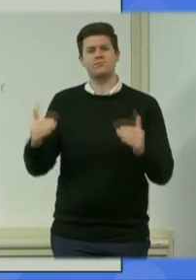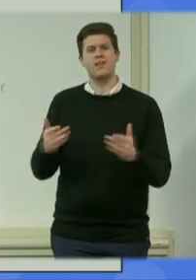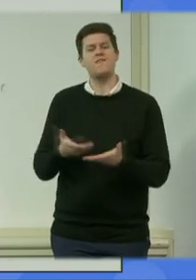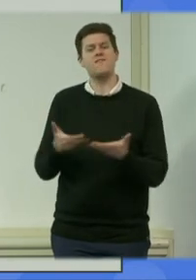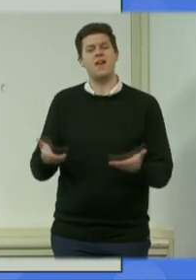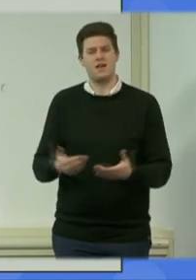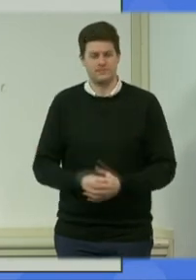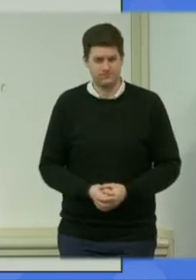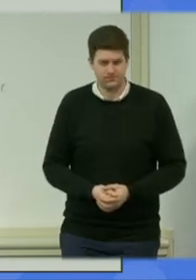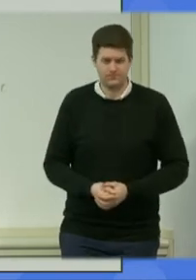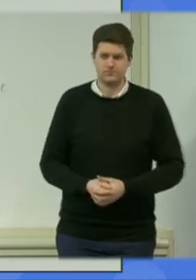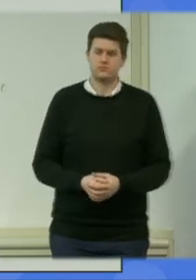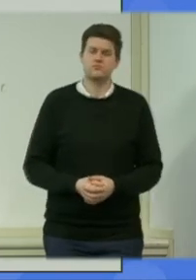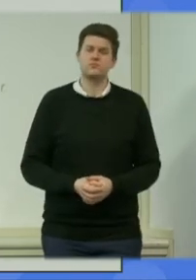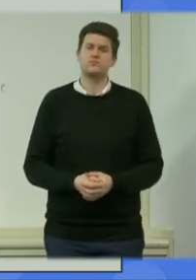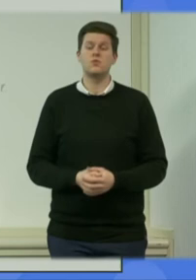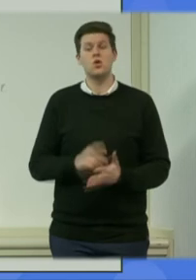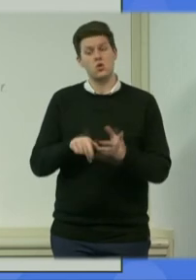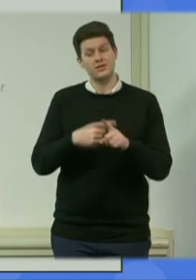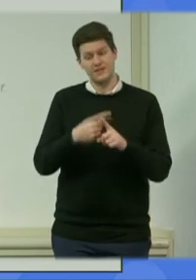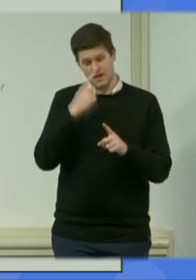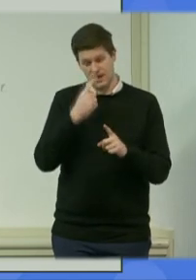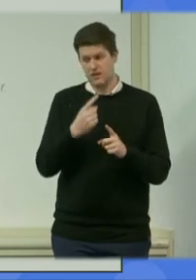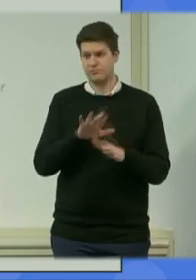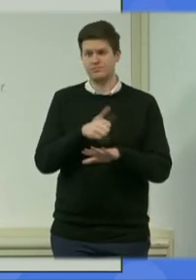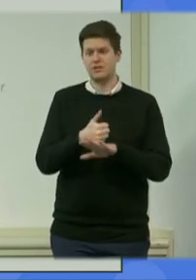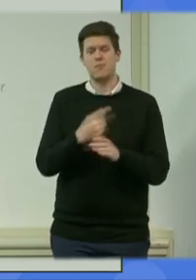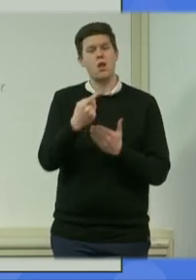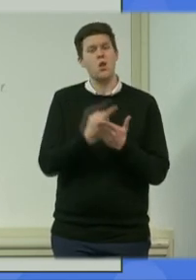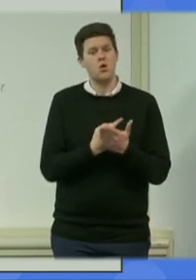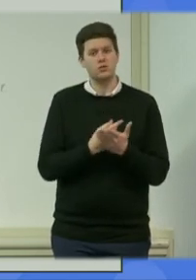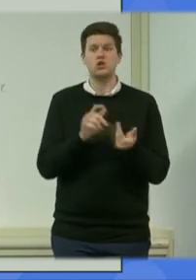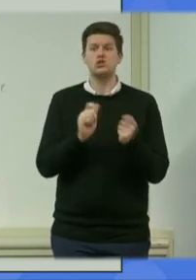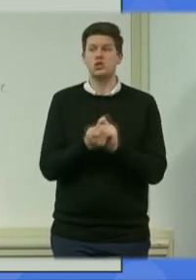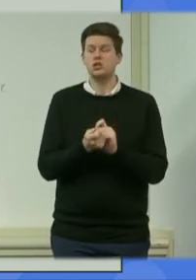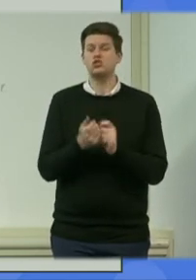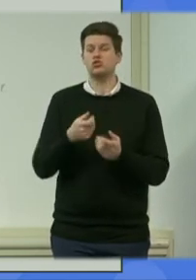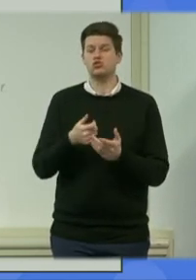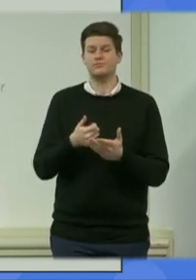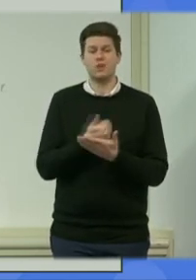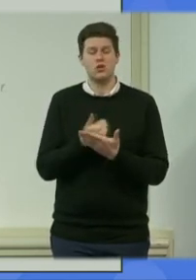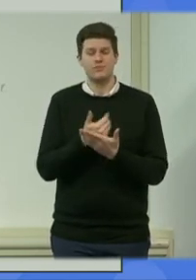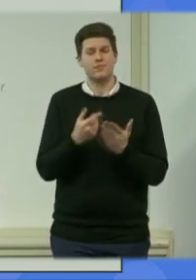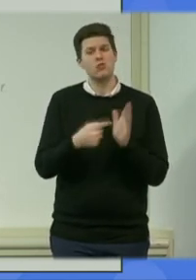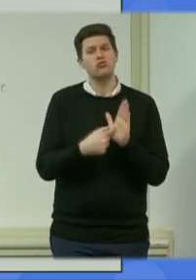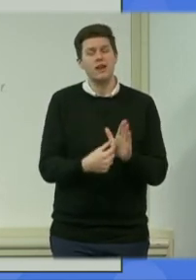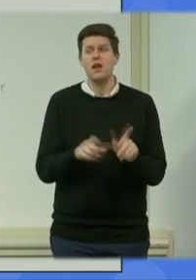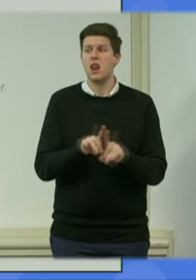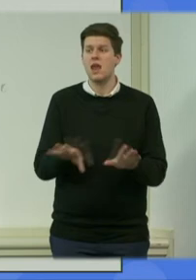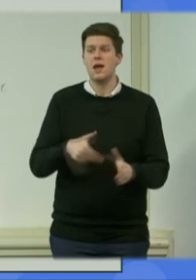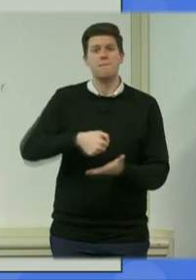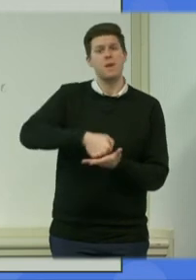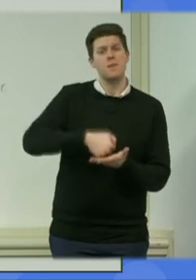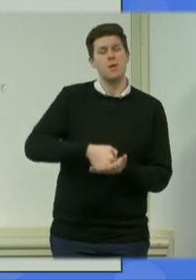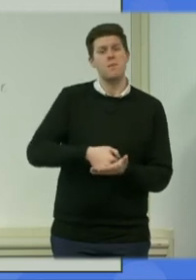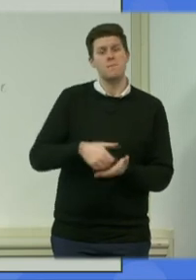do. So you, of course, can set laws, you can change regulation like the minimum wage or the living wage. You can look